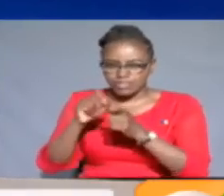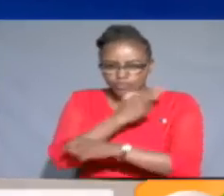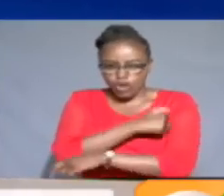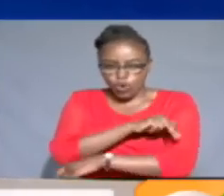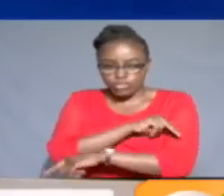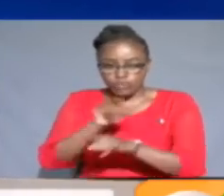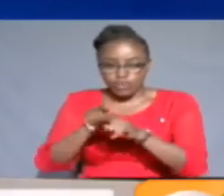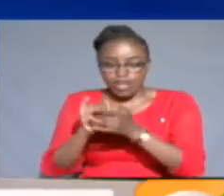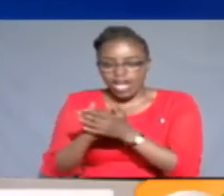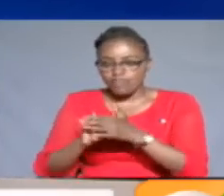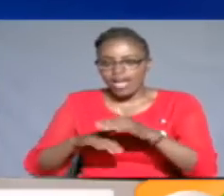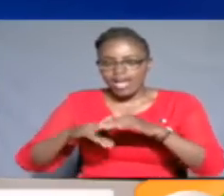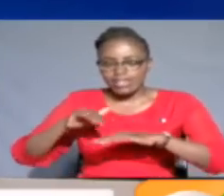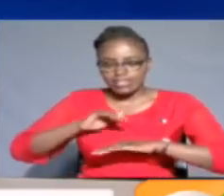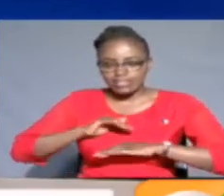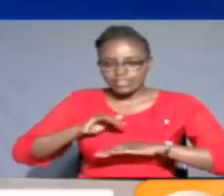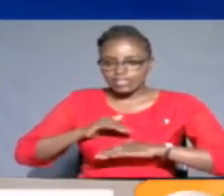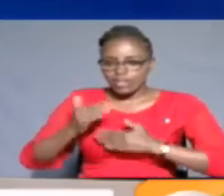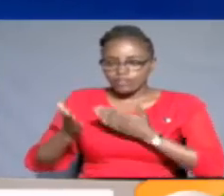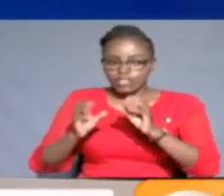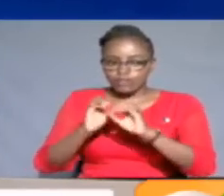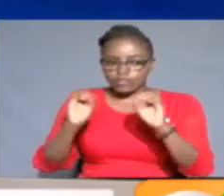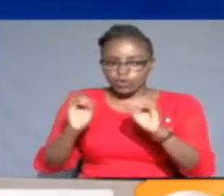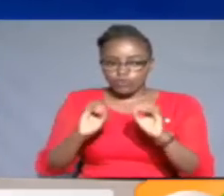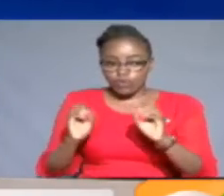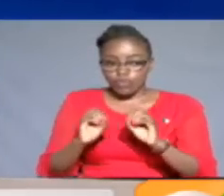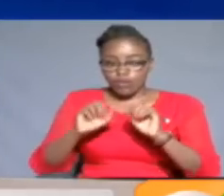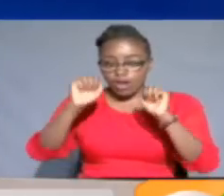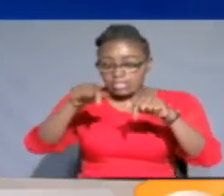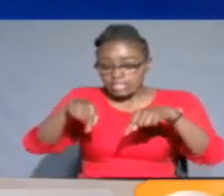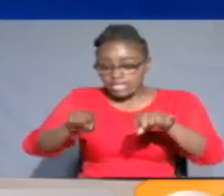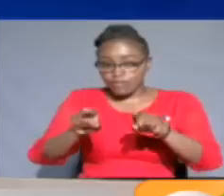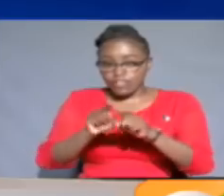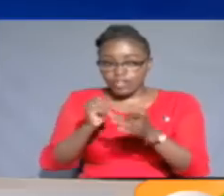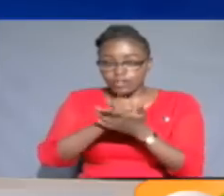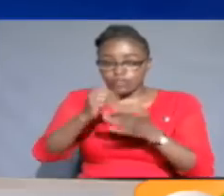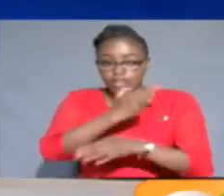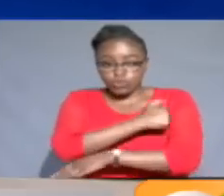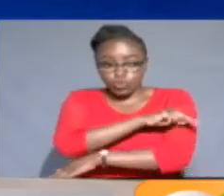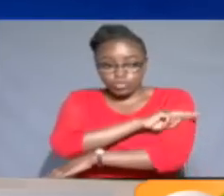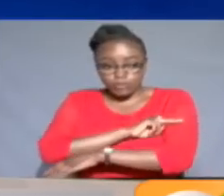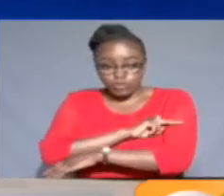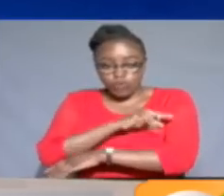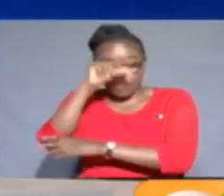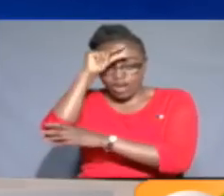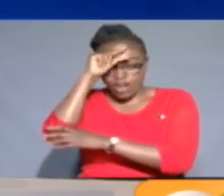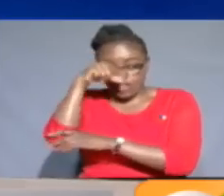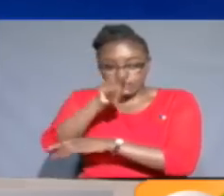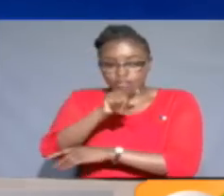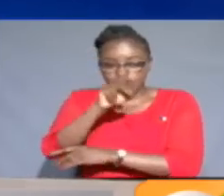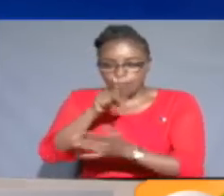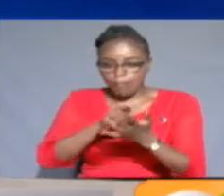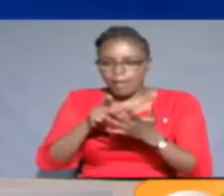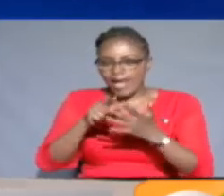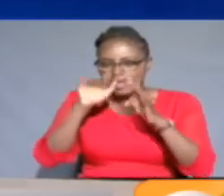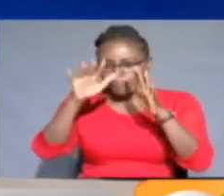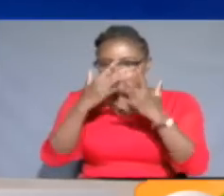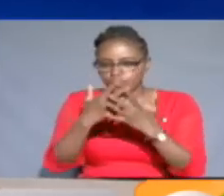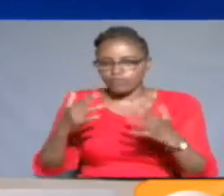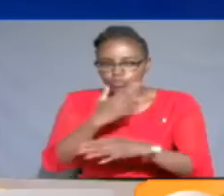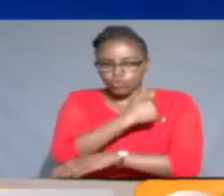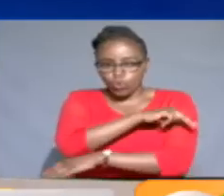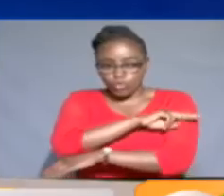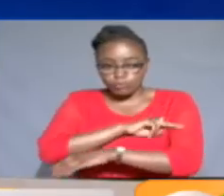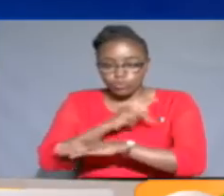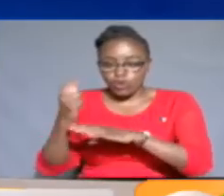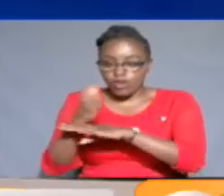and with limited services. If one becomes sick elsewhere, he or she is referred to the hospital. The government should buy necessary equipment to hospitals